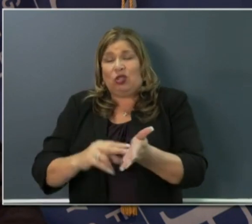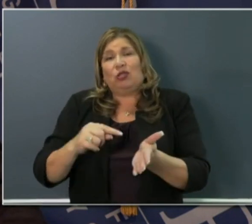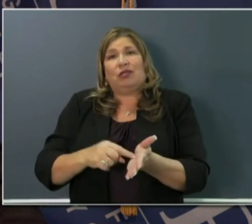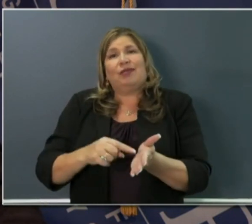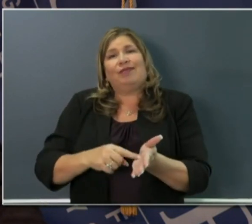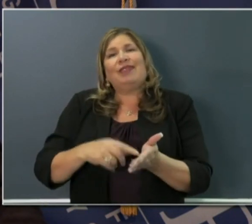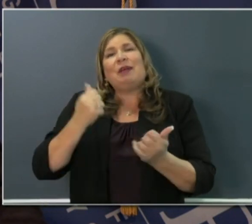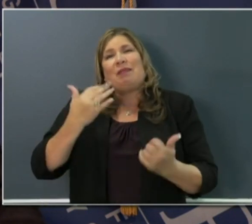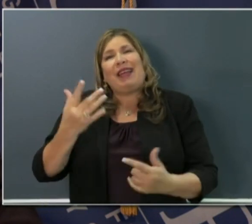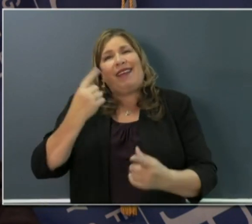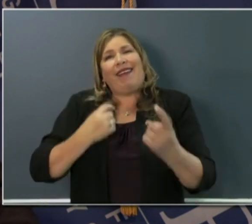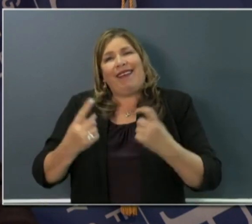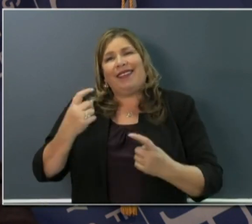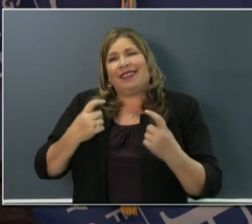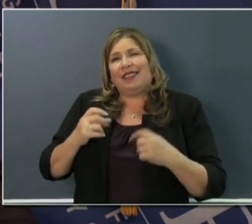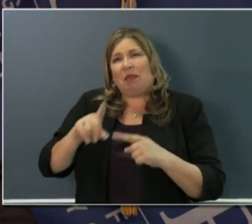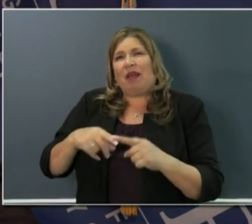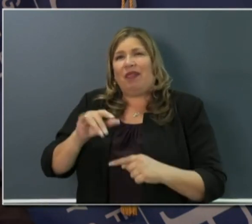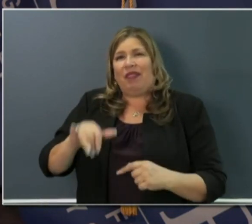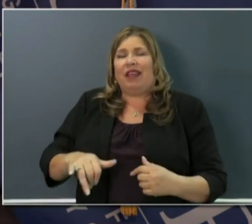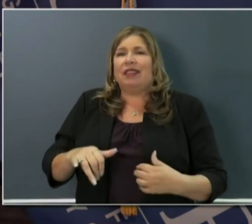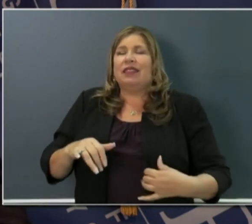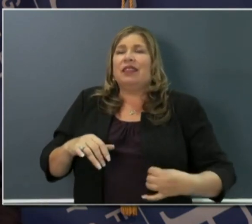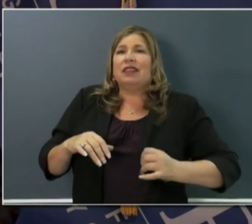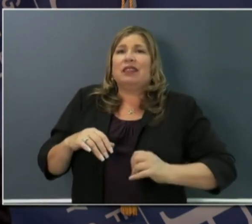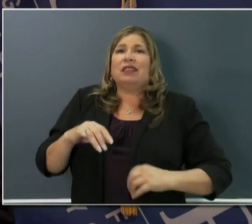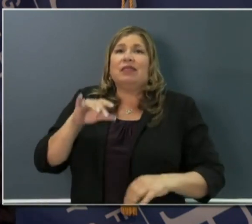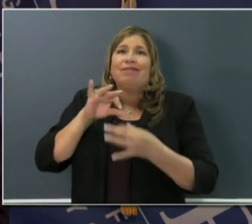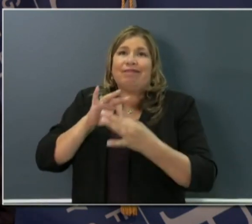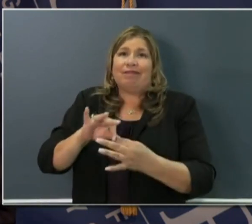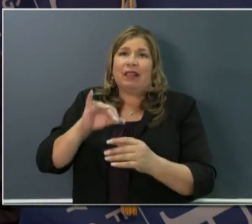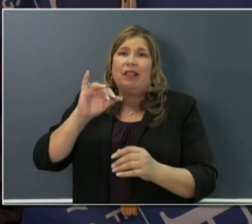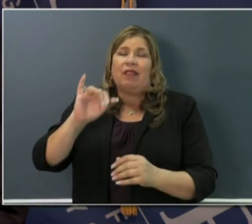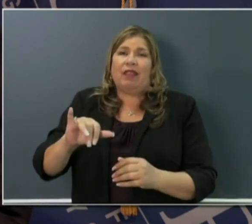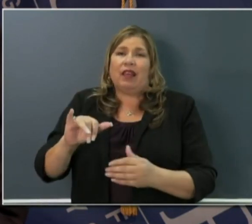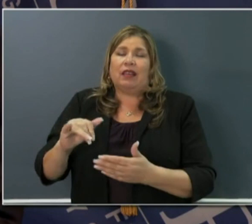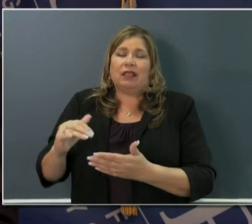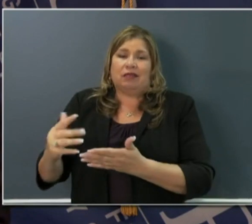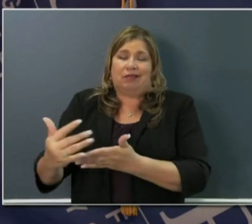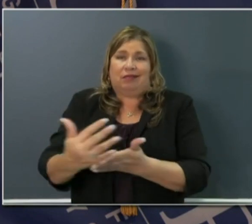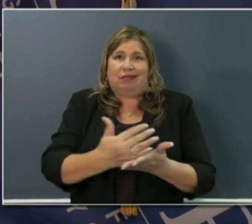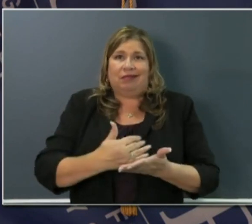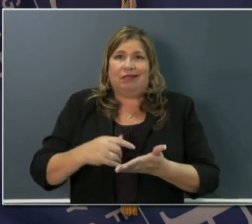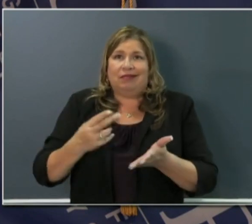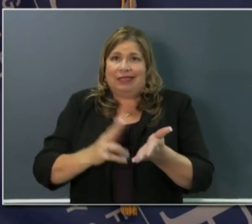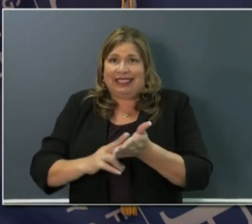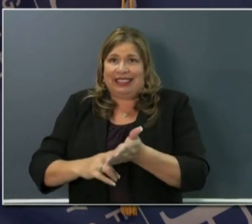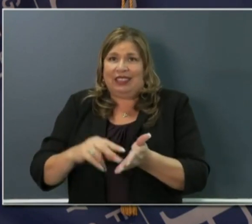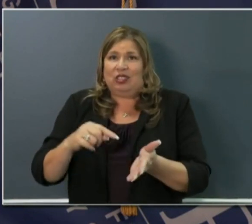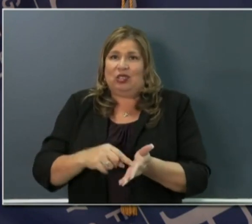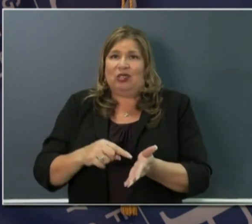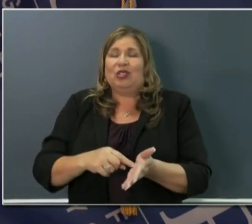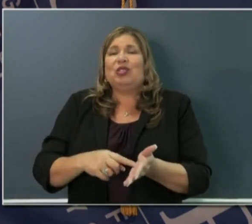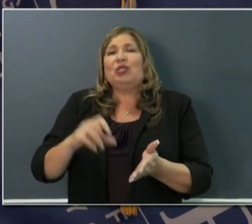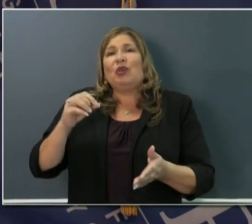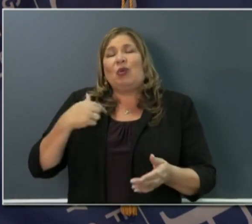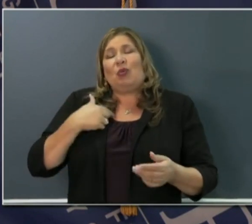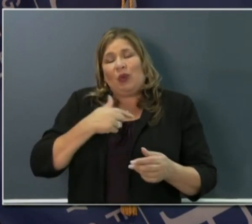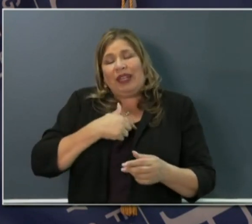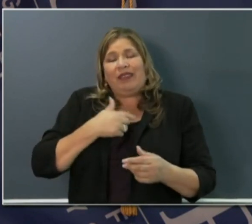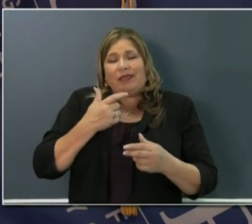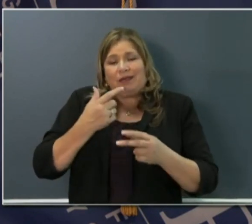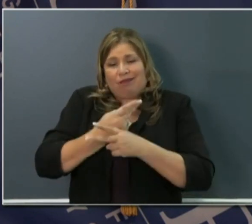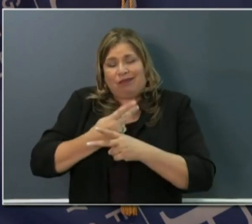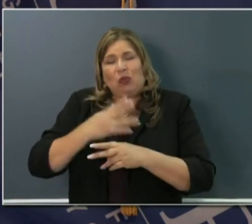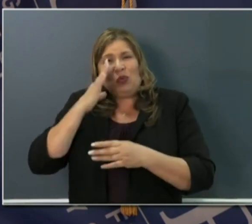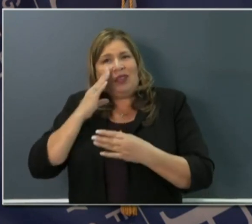not surprisingly from the industry, and it is an industry, these collections. And we've got many things we're processing. That's one of